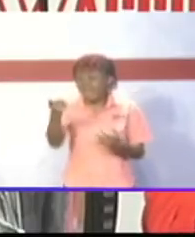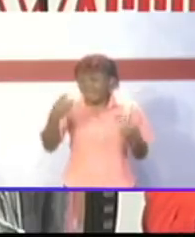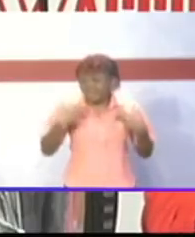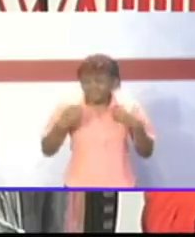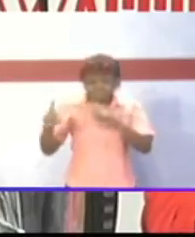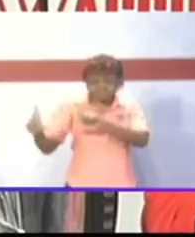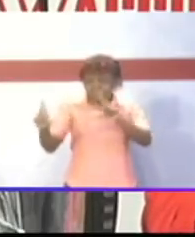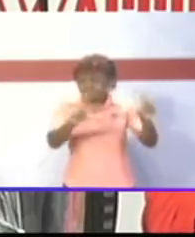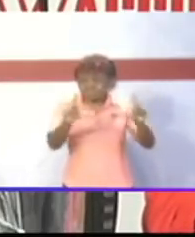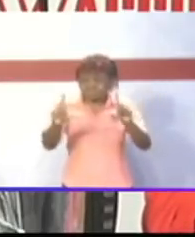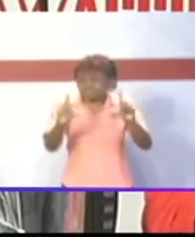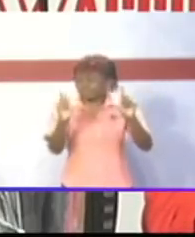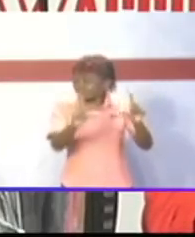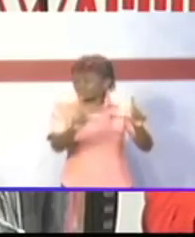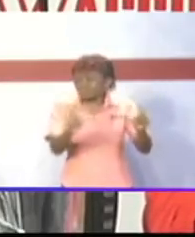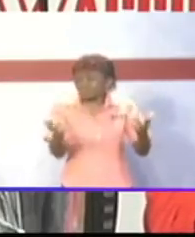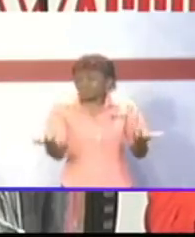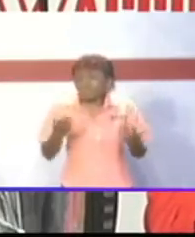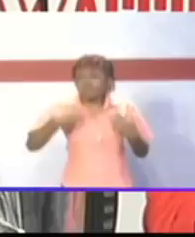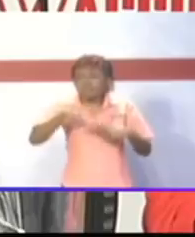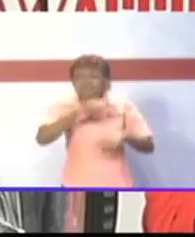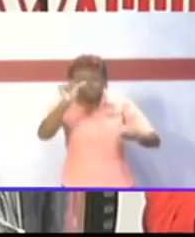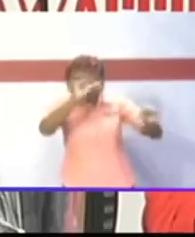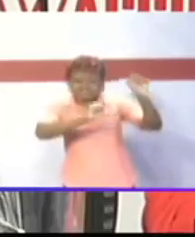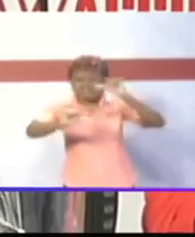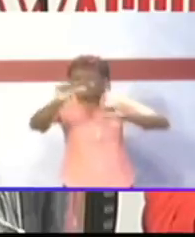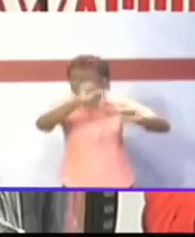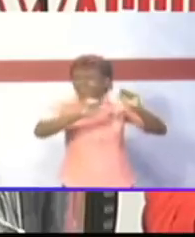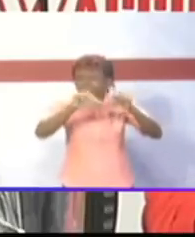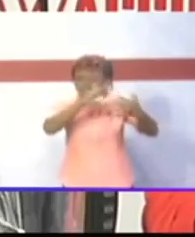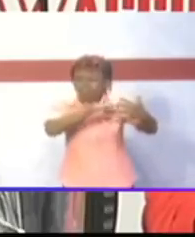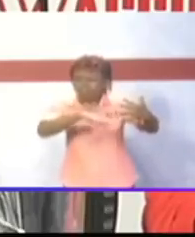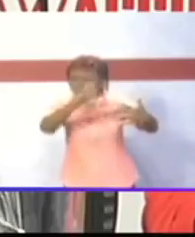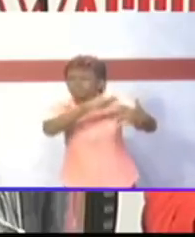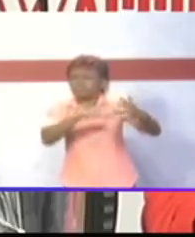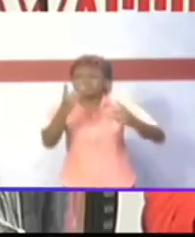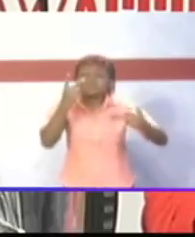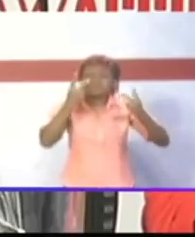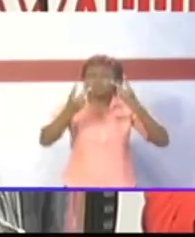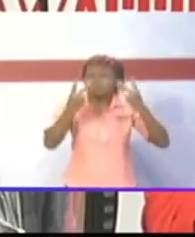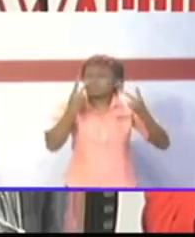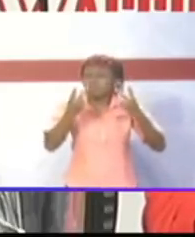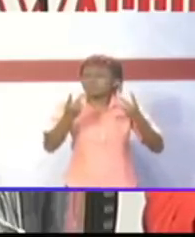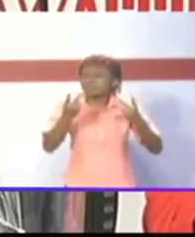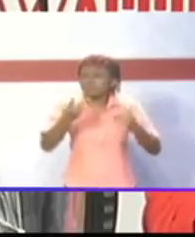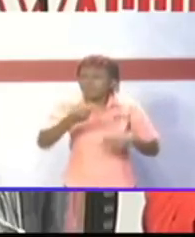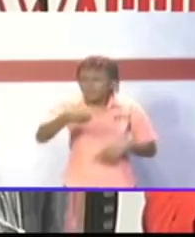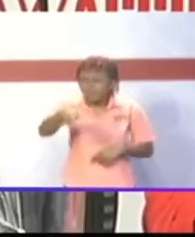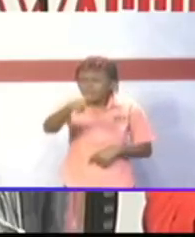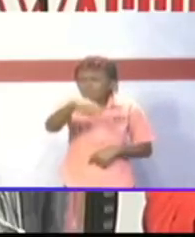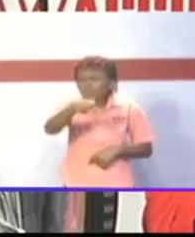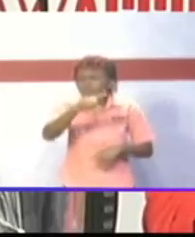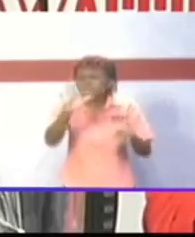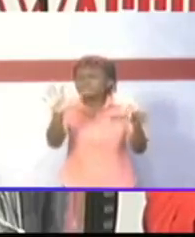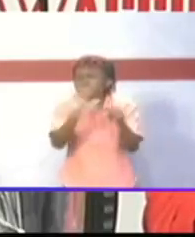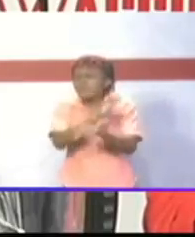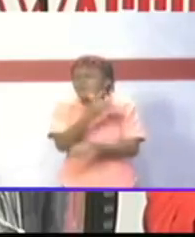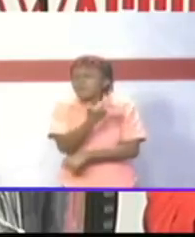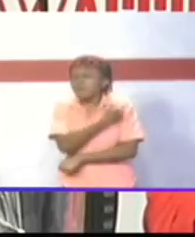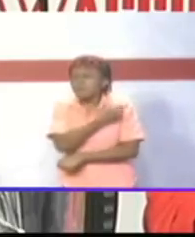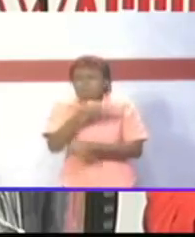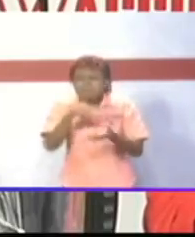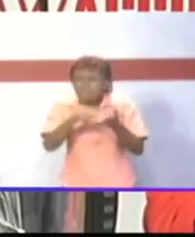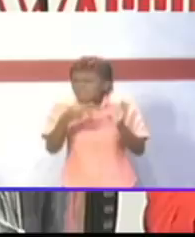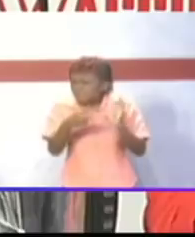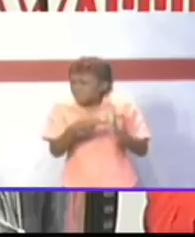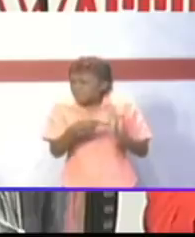science is evolving as to whether fully vaccinated means a third dose of a